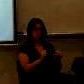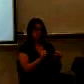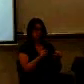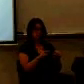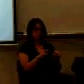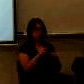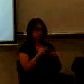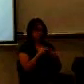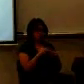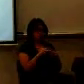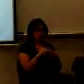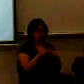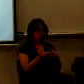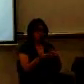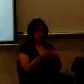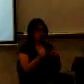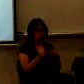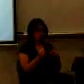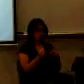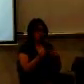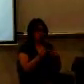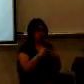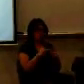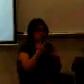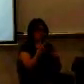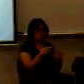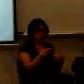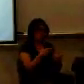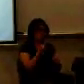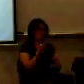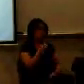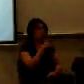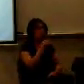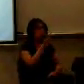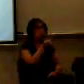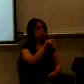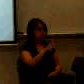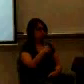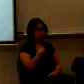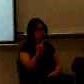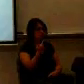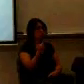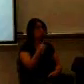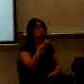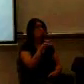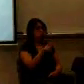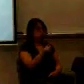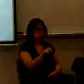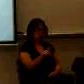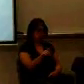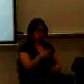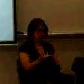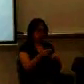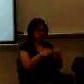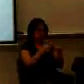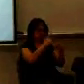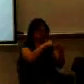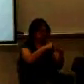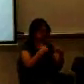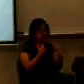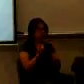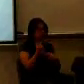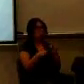Those two, and this is, both of these are happening globally, that we're having global increases in temperature on average. We're having